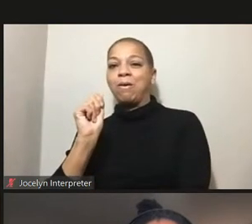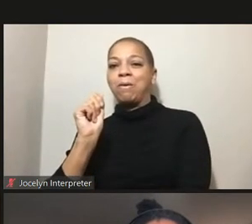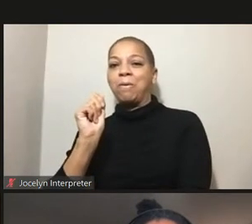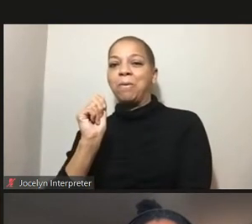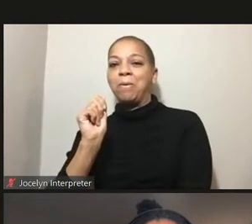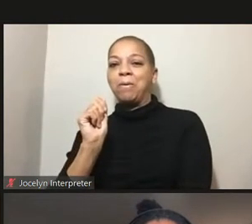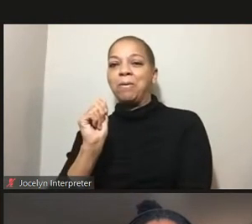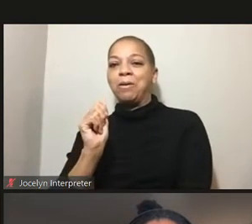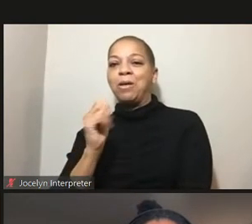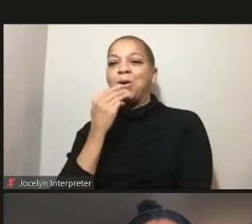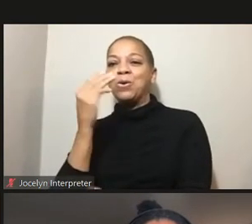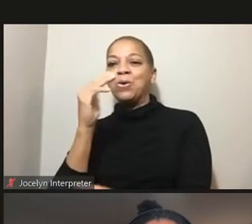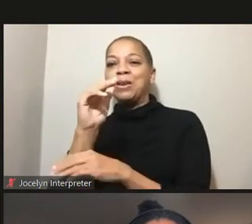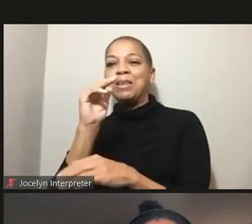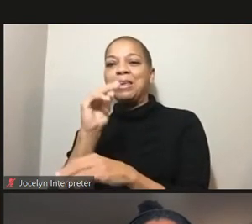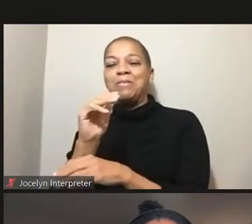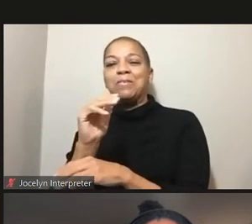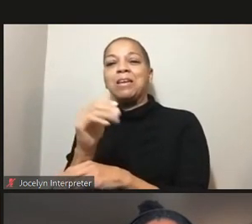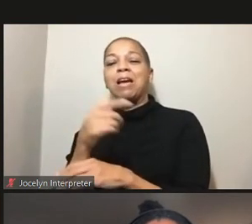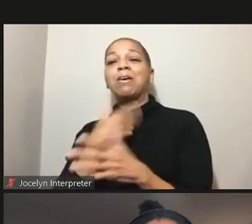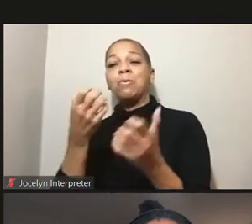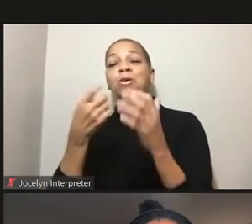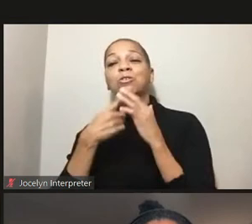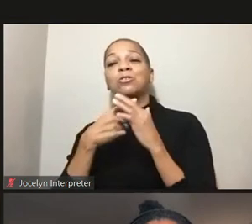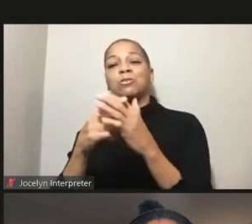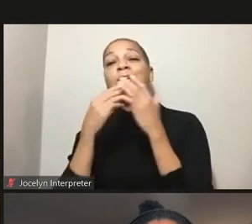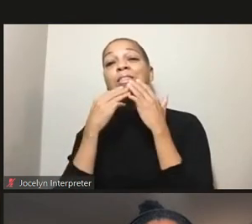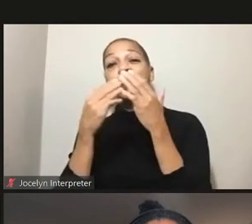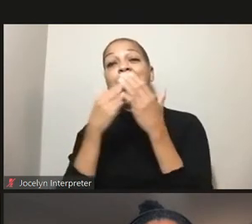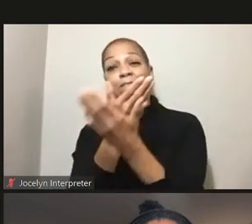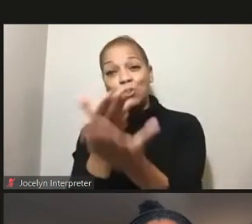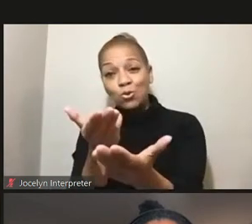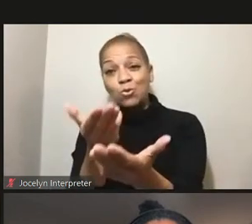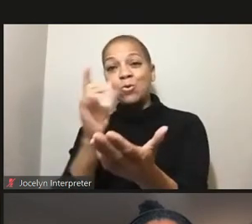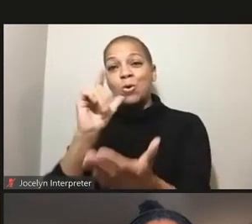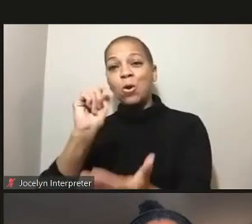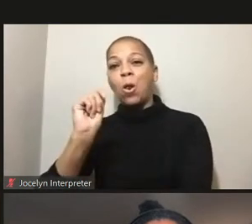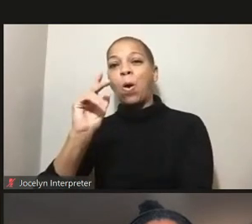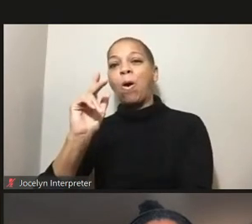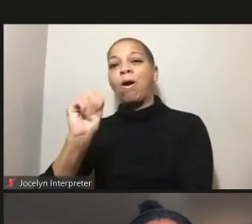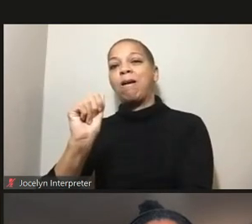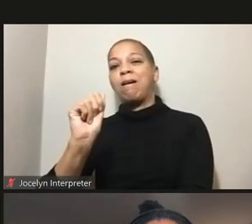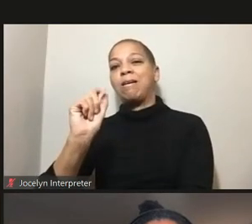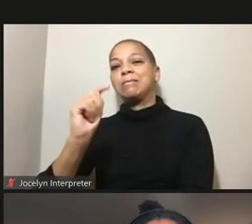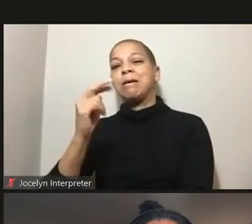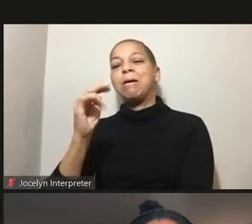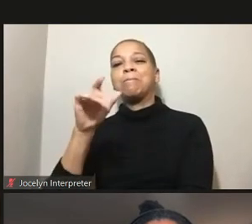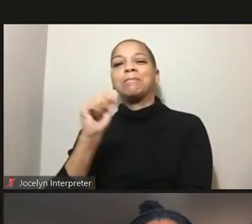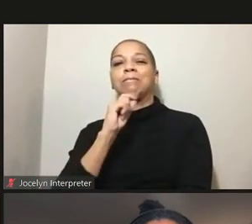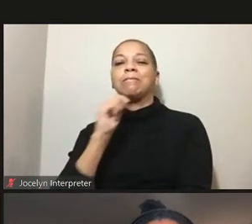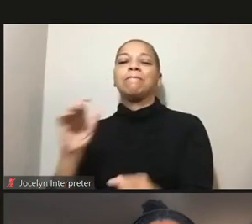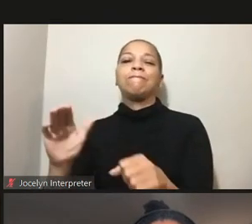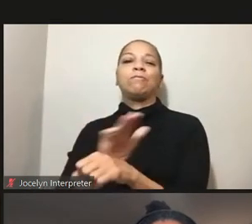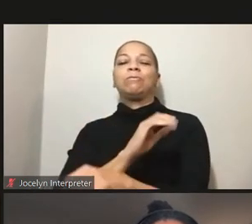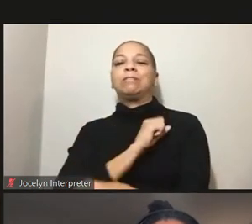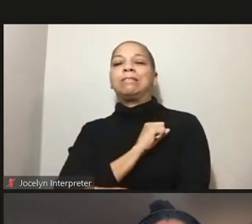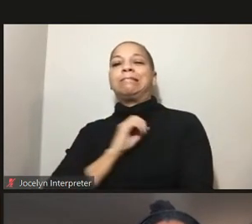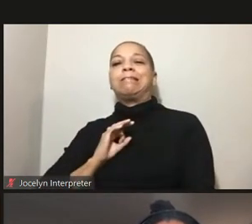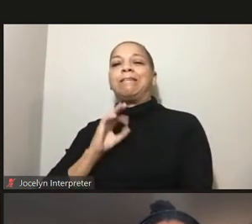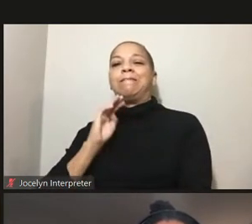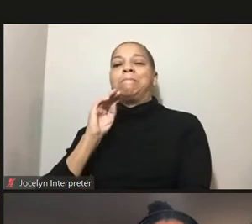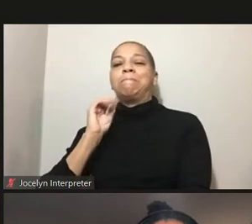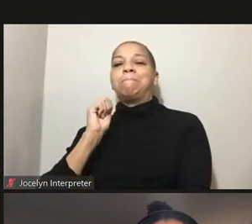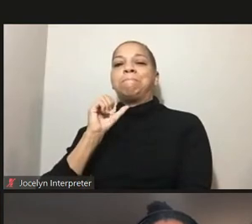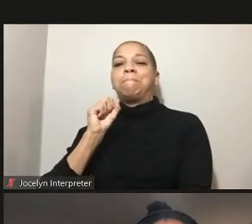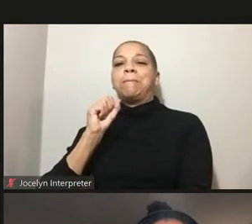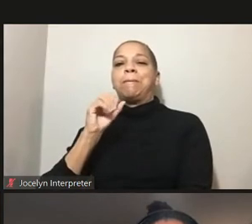Good evening, everyone. And I'd like to start off by thanking you, Laura Thompson, and the entire MASS MoCA staff for its continued support and